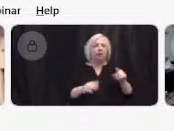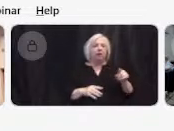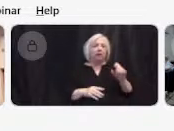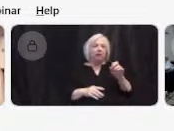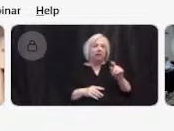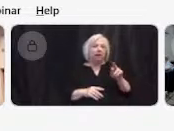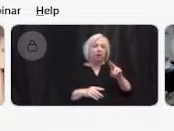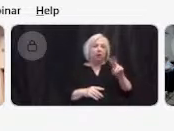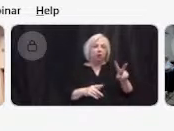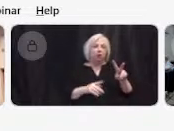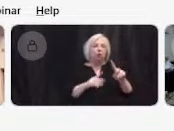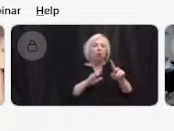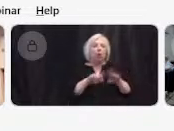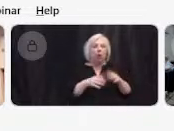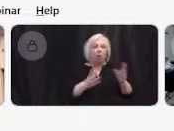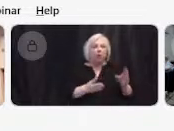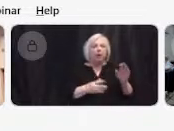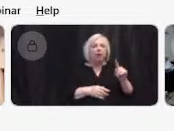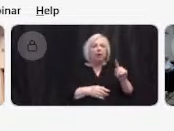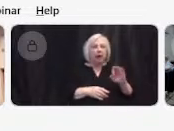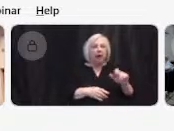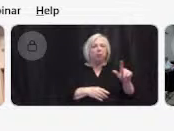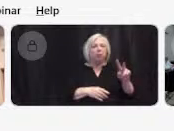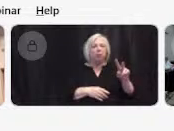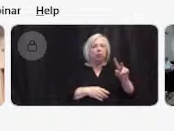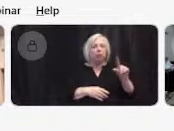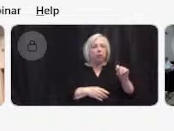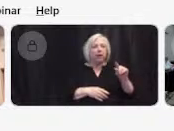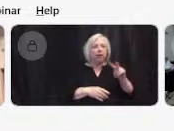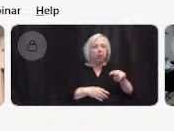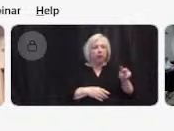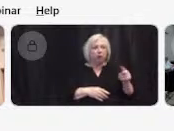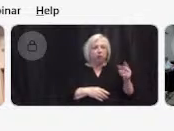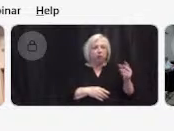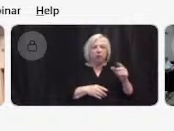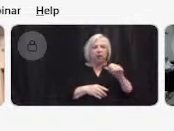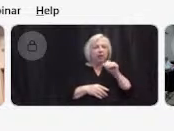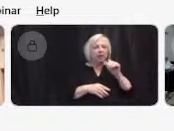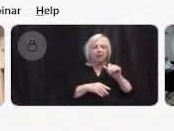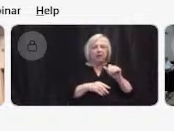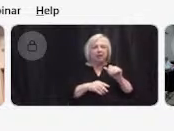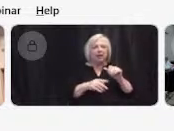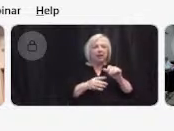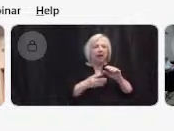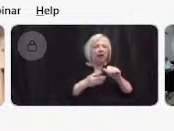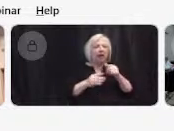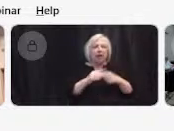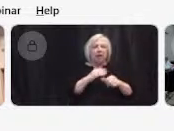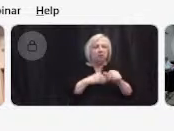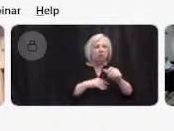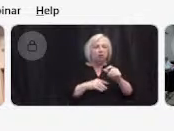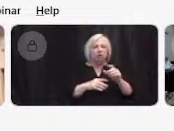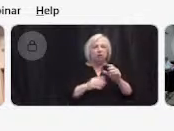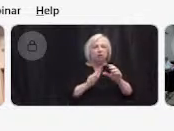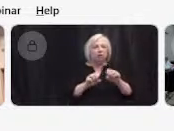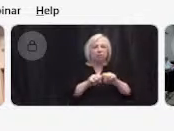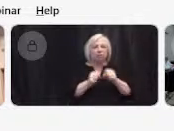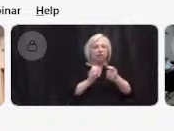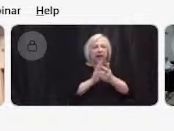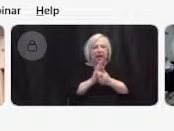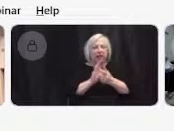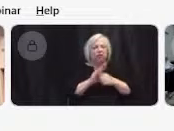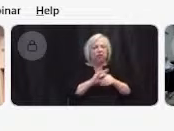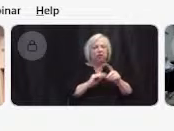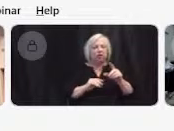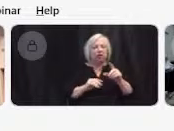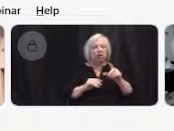in operation since April of 2022. The property is not currently under enforcement by the City of Little Rock, and there has been one police